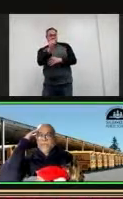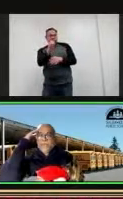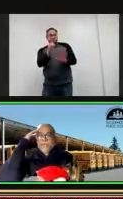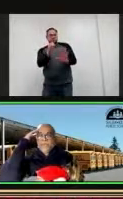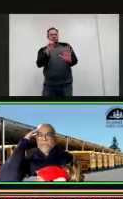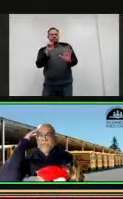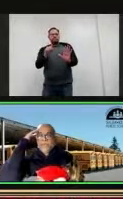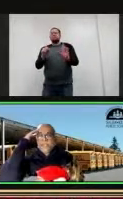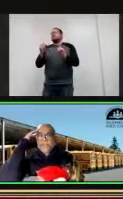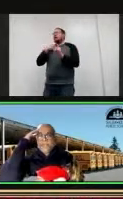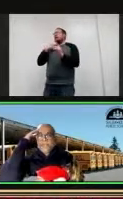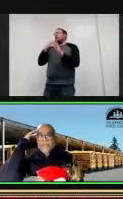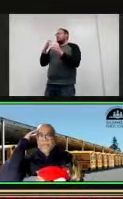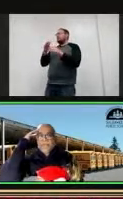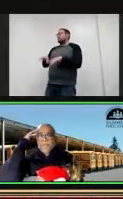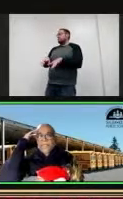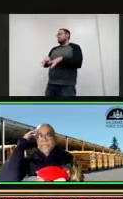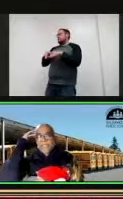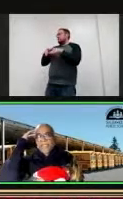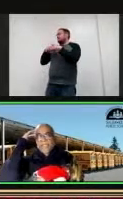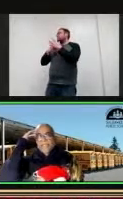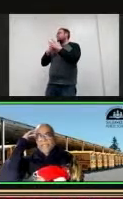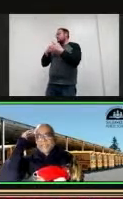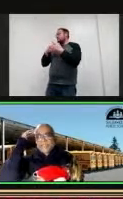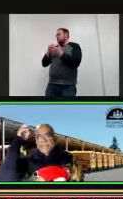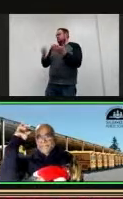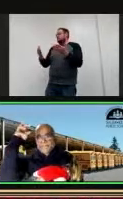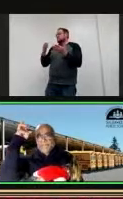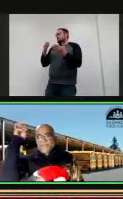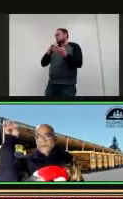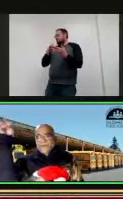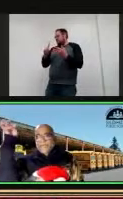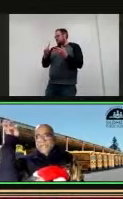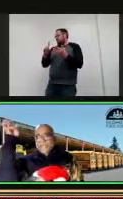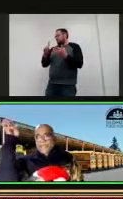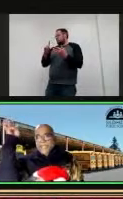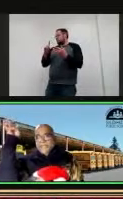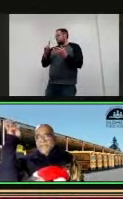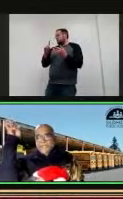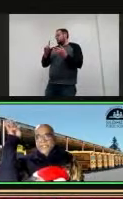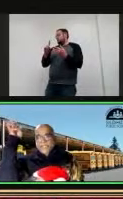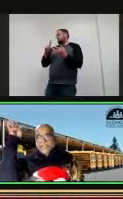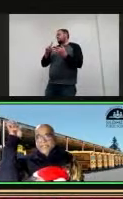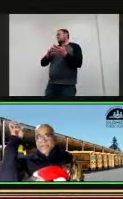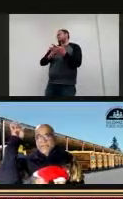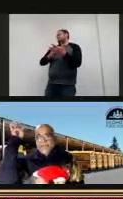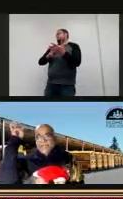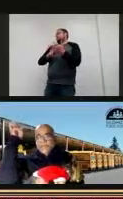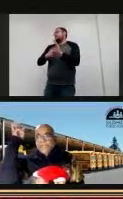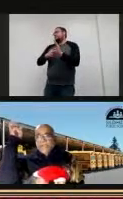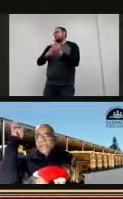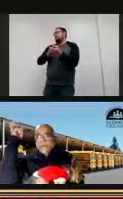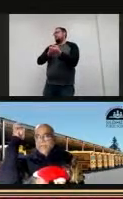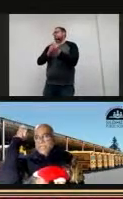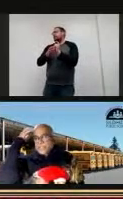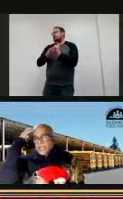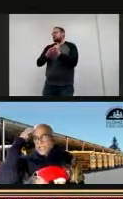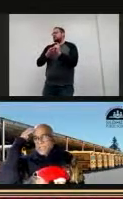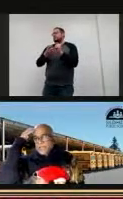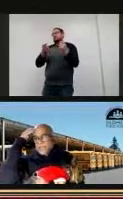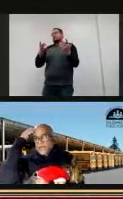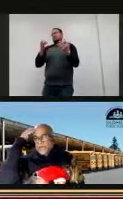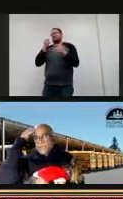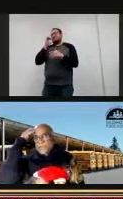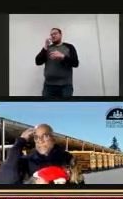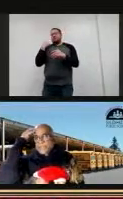because I want them to implement something which is going to bring some meaningful change. Right. Otherwise, we'll only be describing